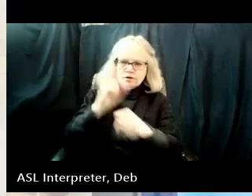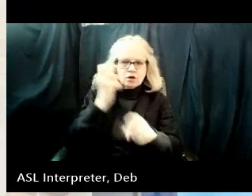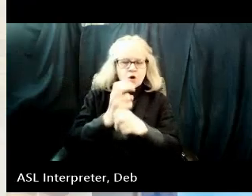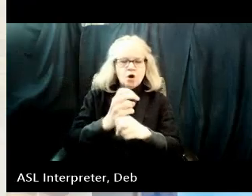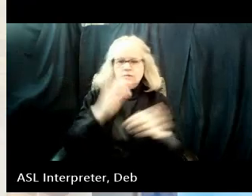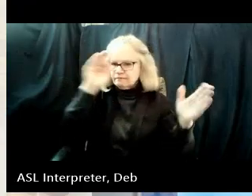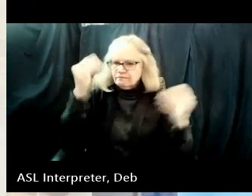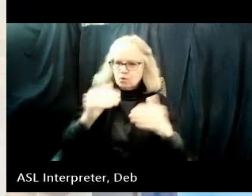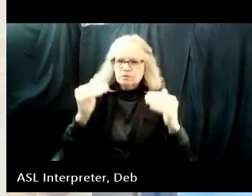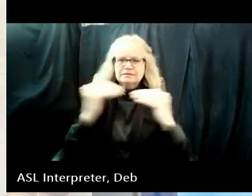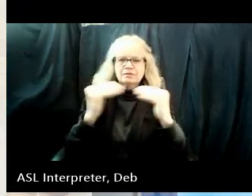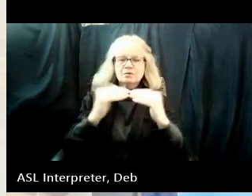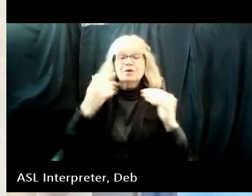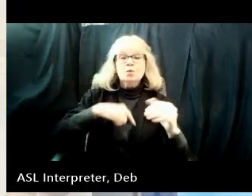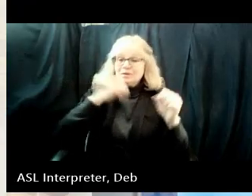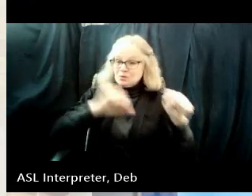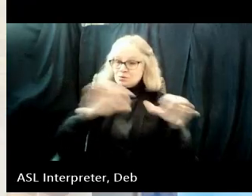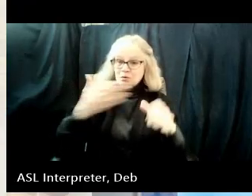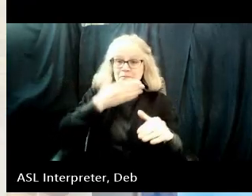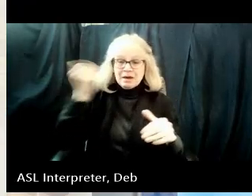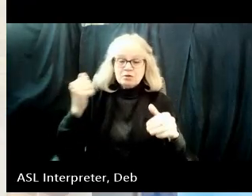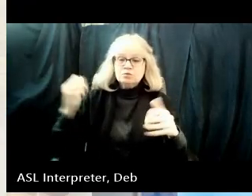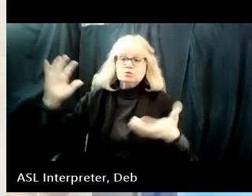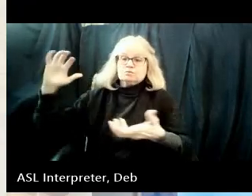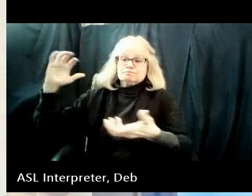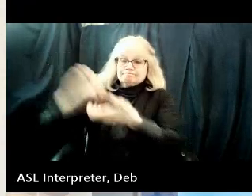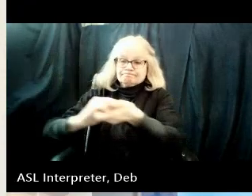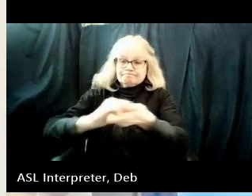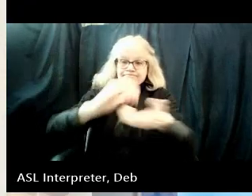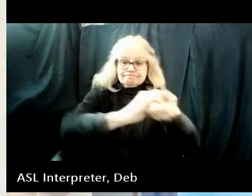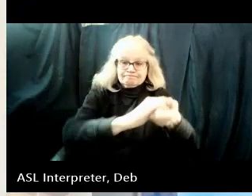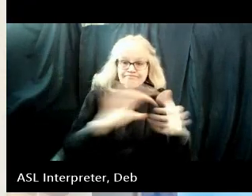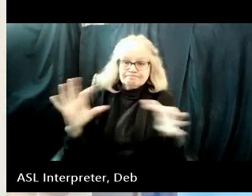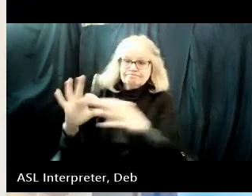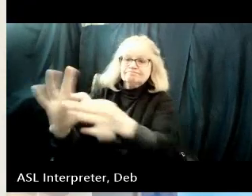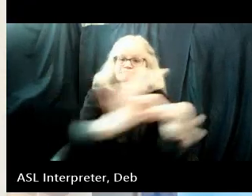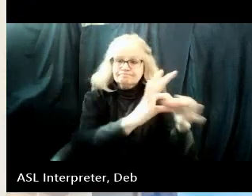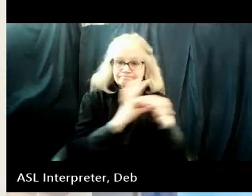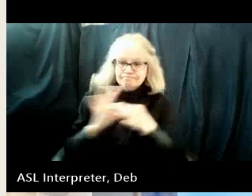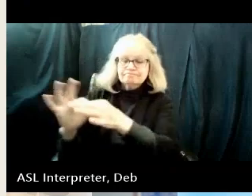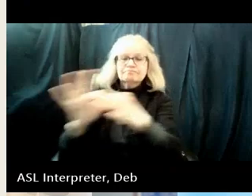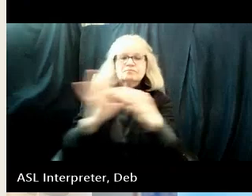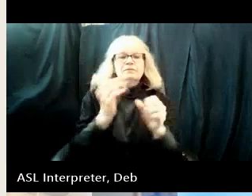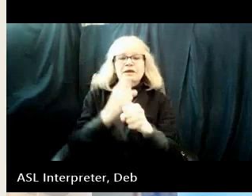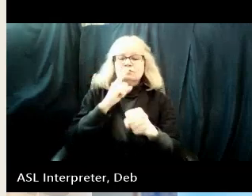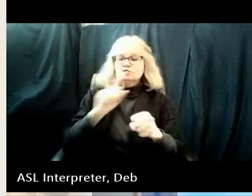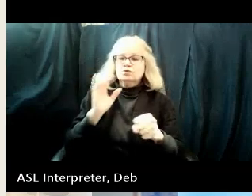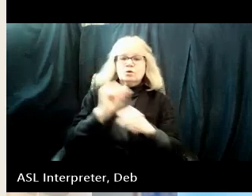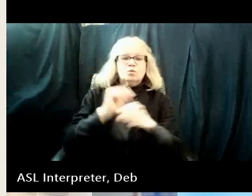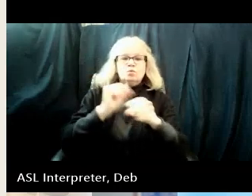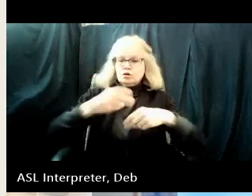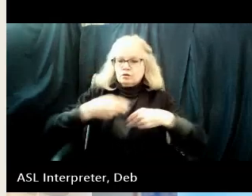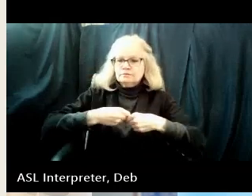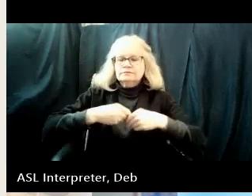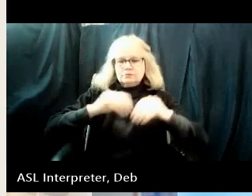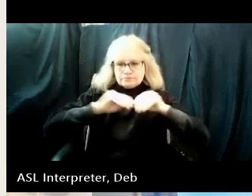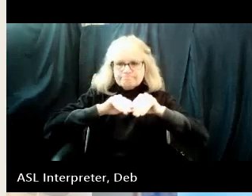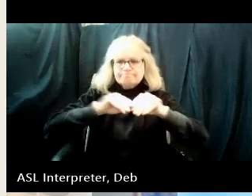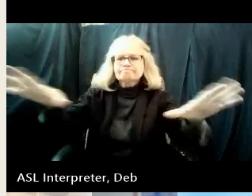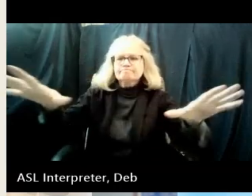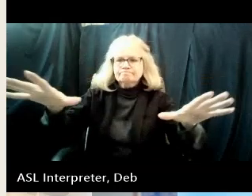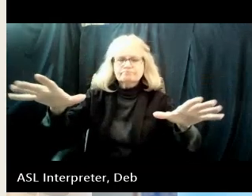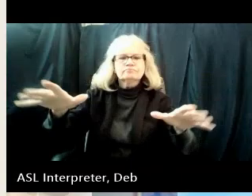job of working together, joining forces to ensure that the work is getting out there. And